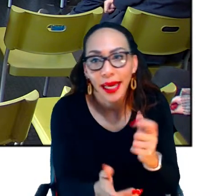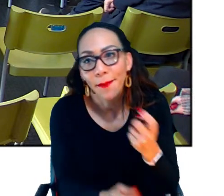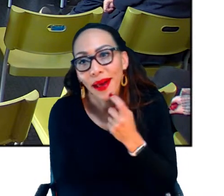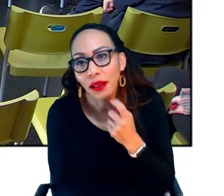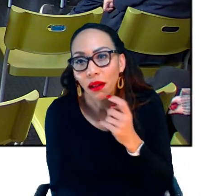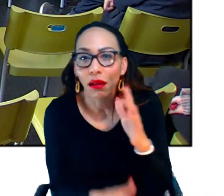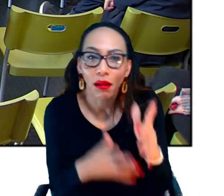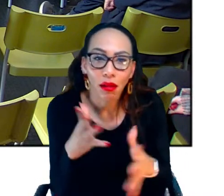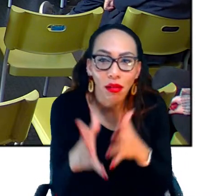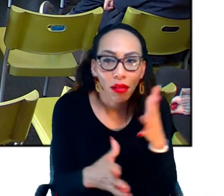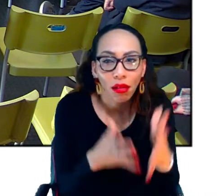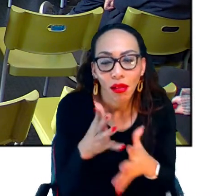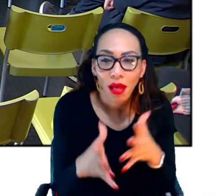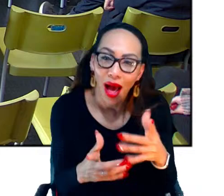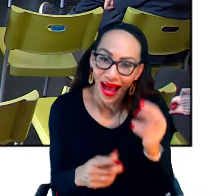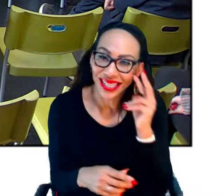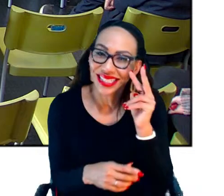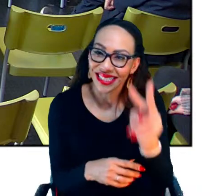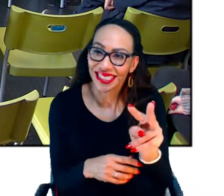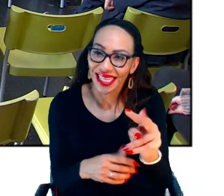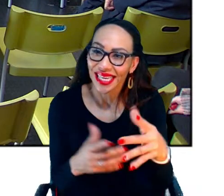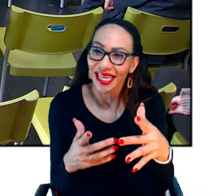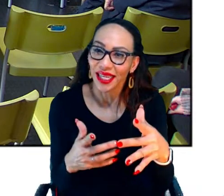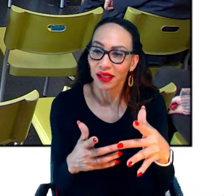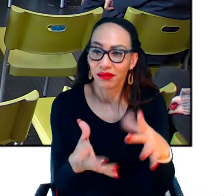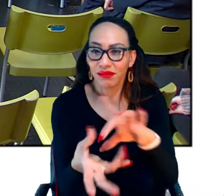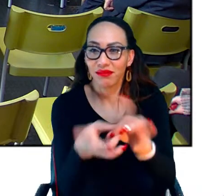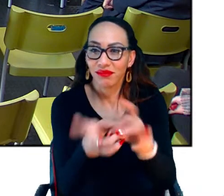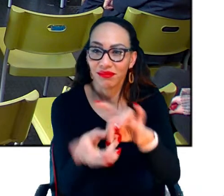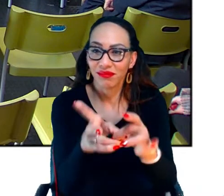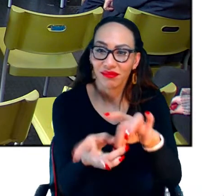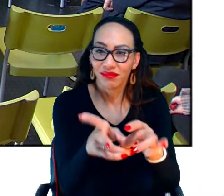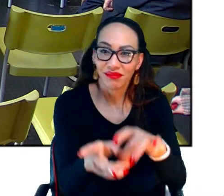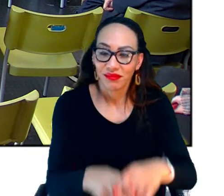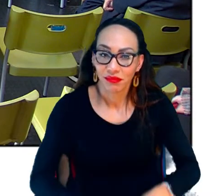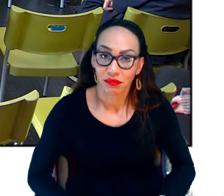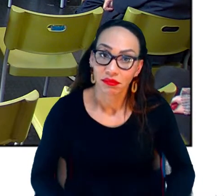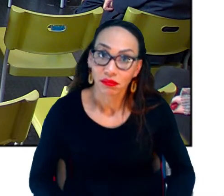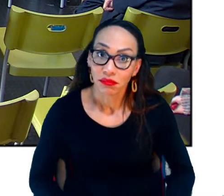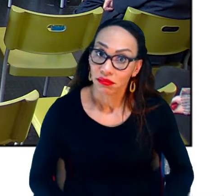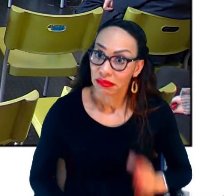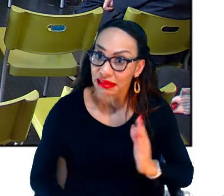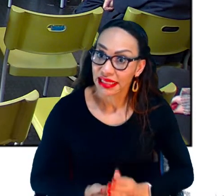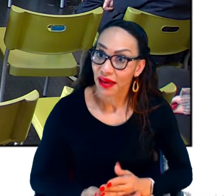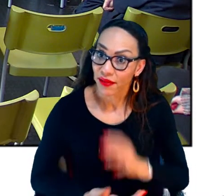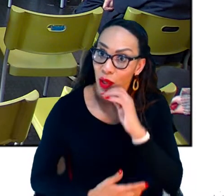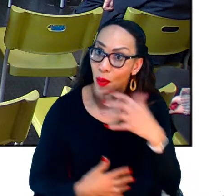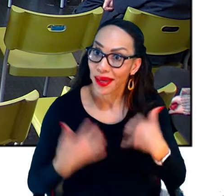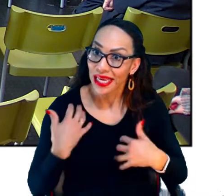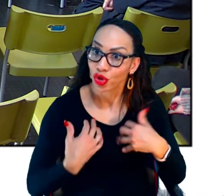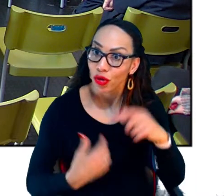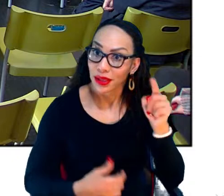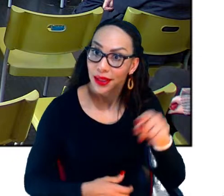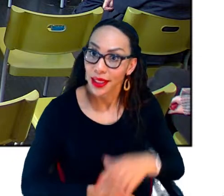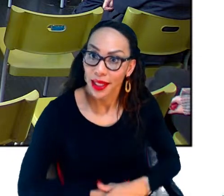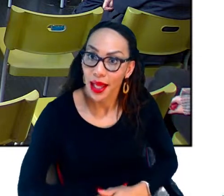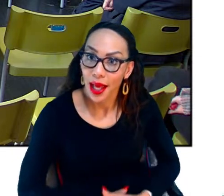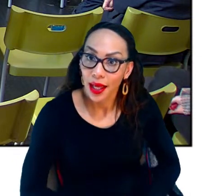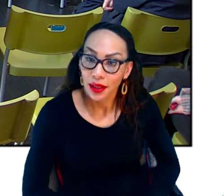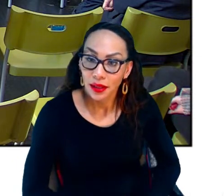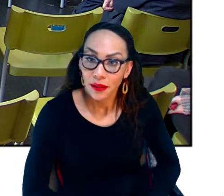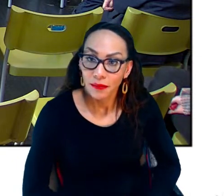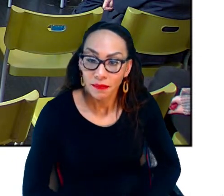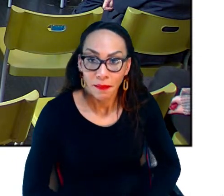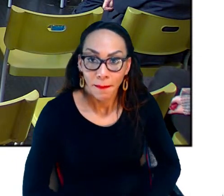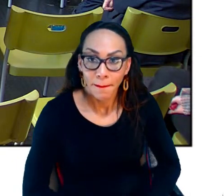just can kind of see it happening. And I mean, I'd definitely be interested in that. I mean, one of the reasons why I'm talking